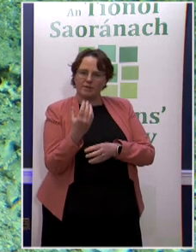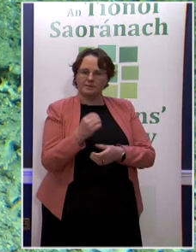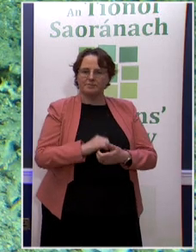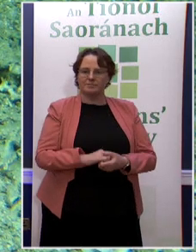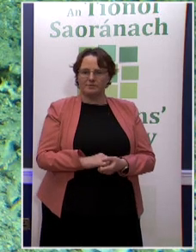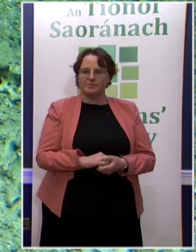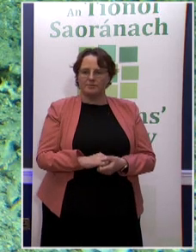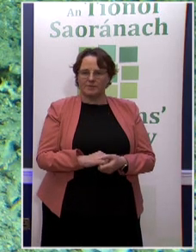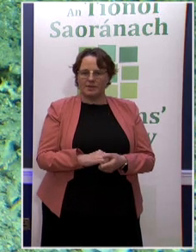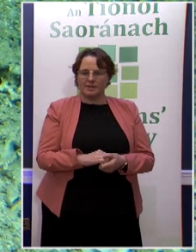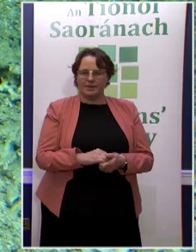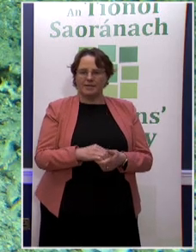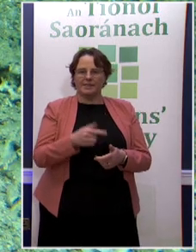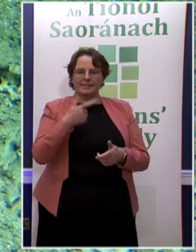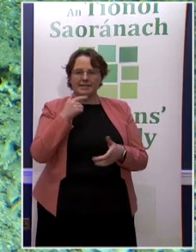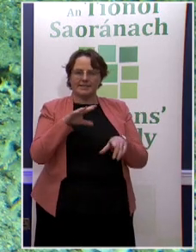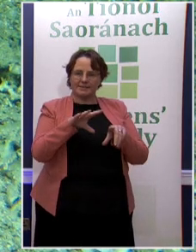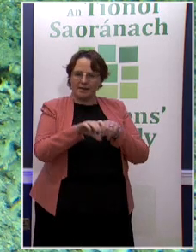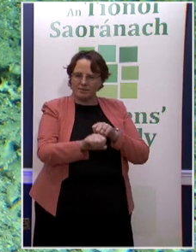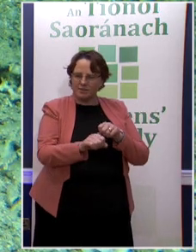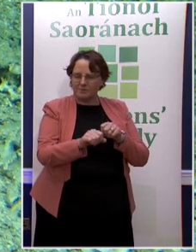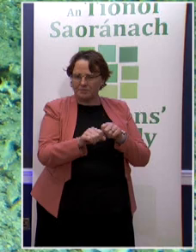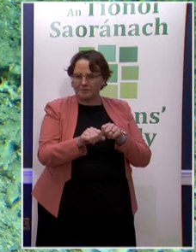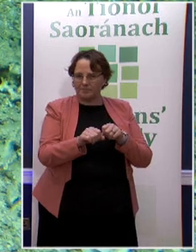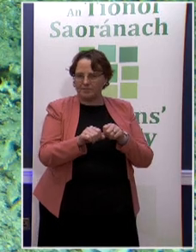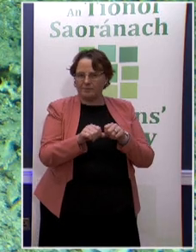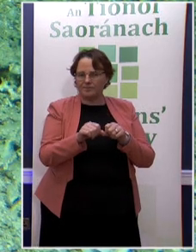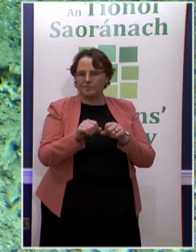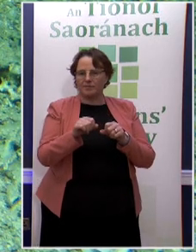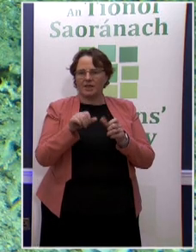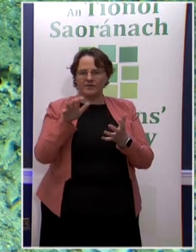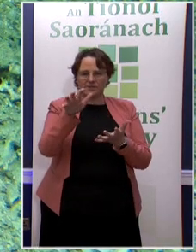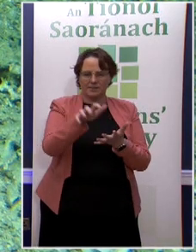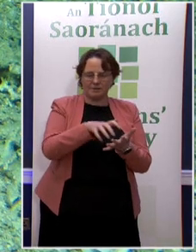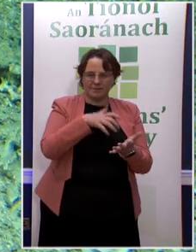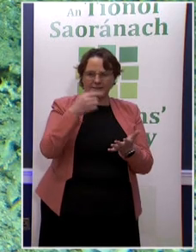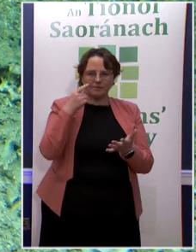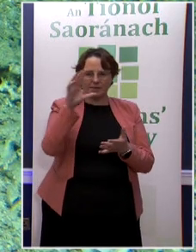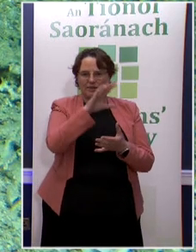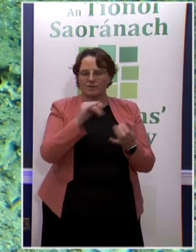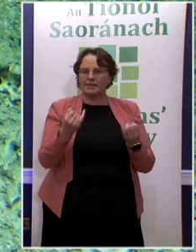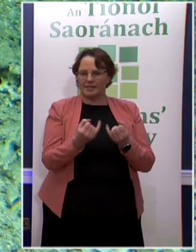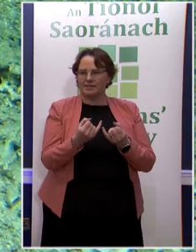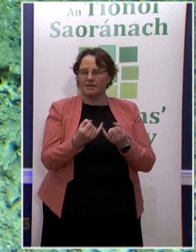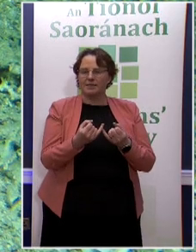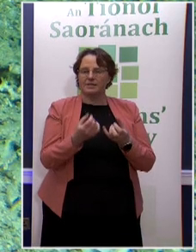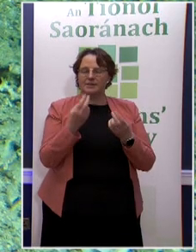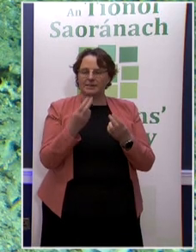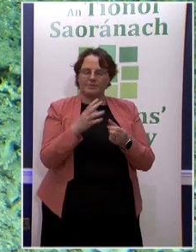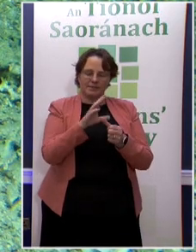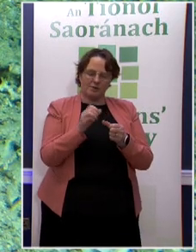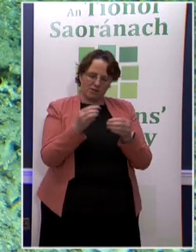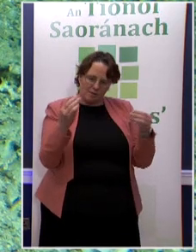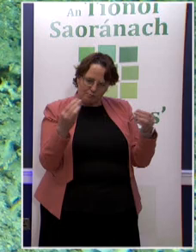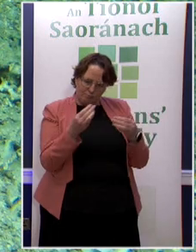physical disturbance. So if, like trawling, so if they've been trawled a few times, this is what it looks like. So they really do need some special protection in the